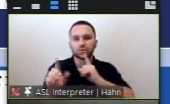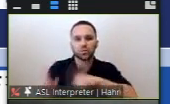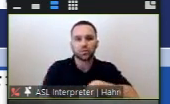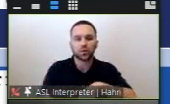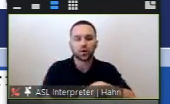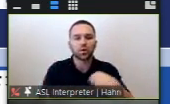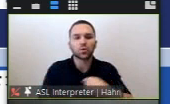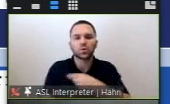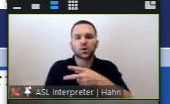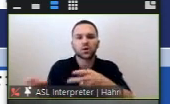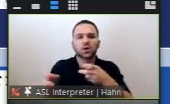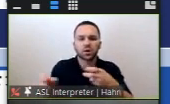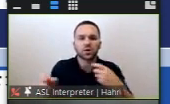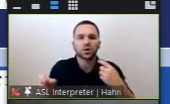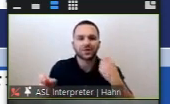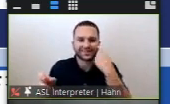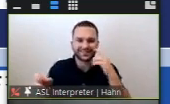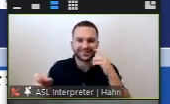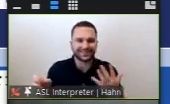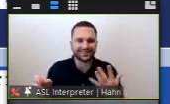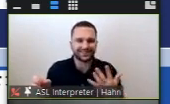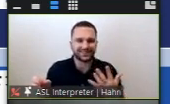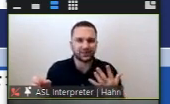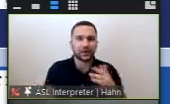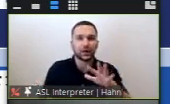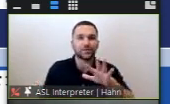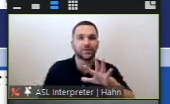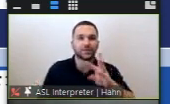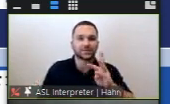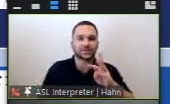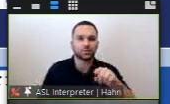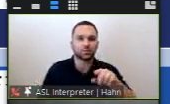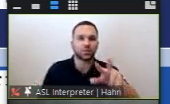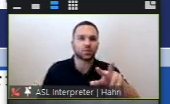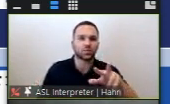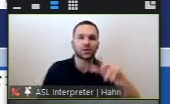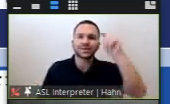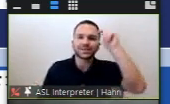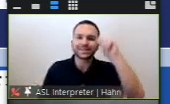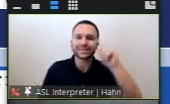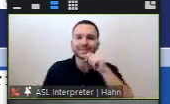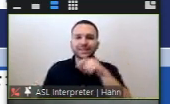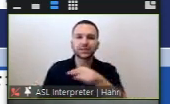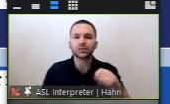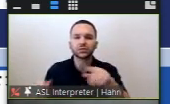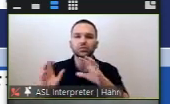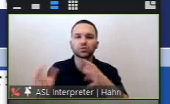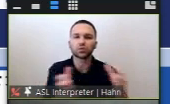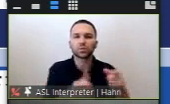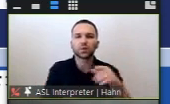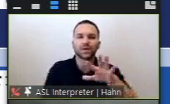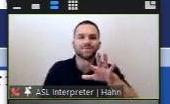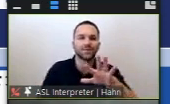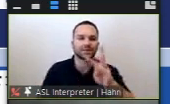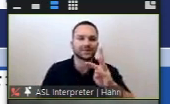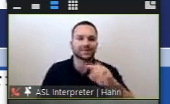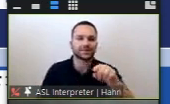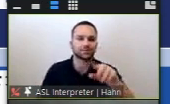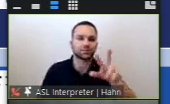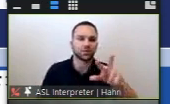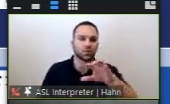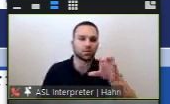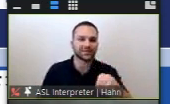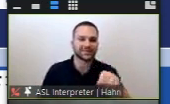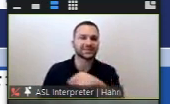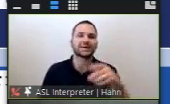have 56.3% of our adolescent population, our 12 through 17-year-olds who have received at least one dose of COVID vaccine. So